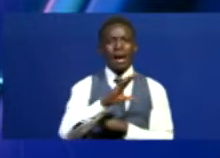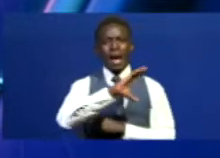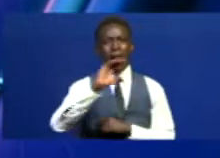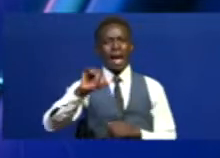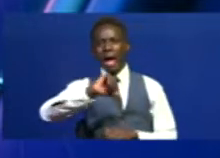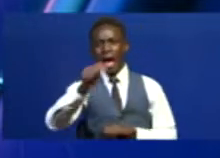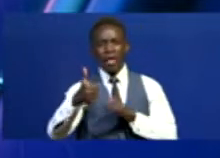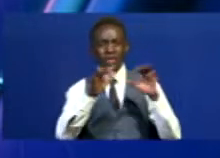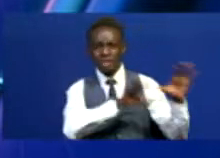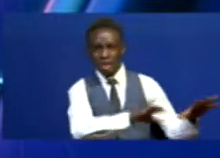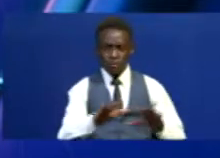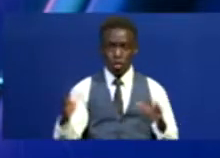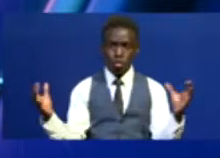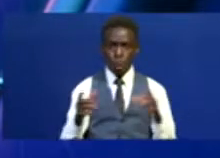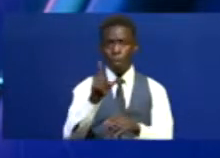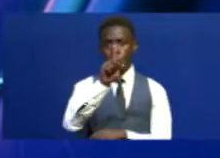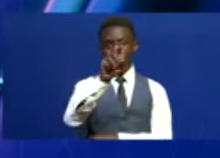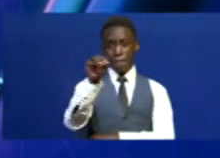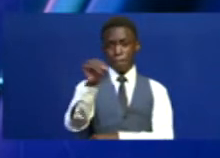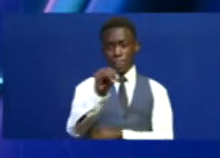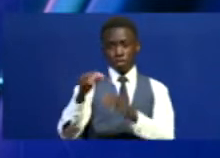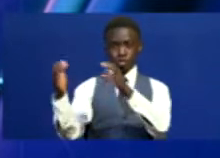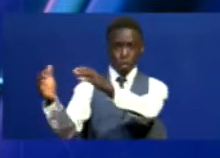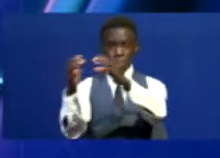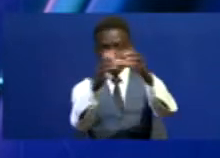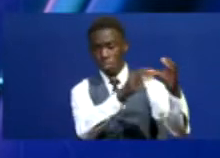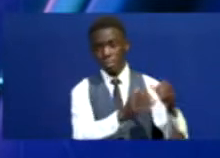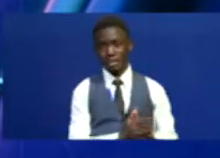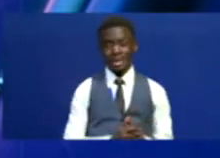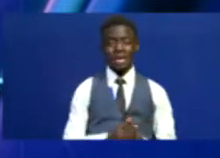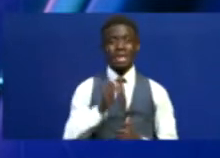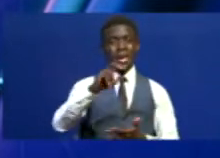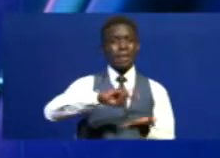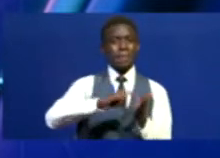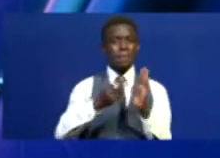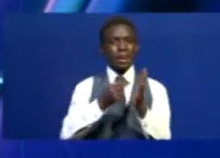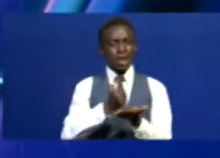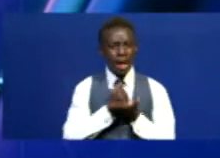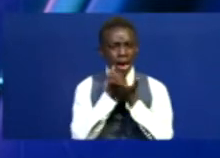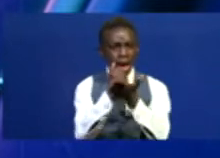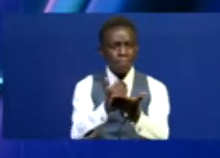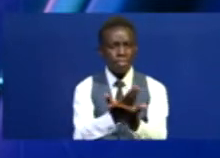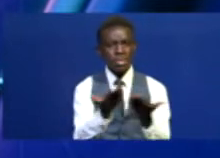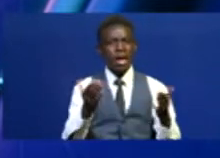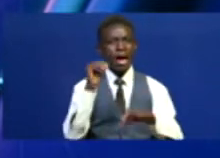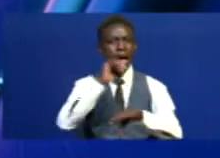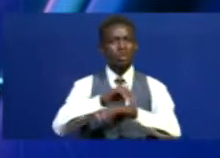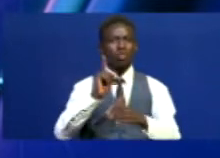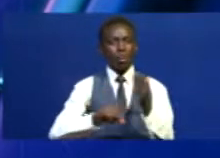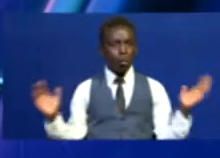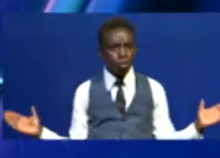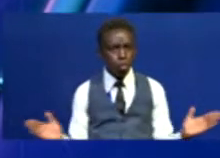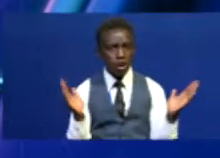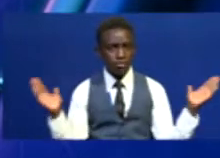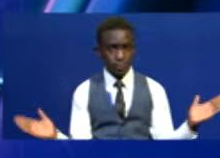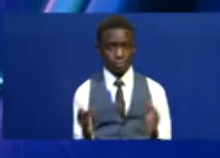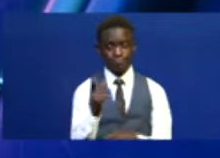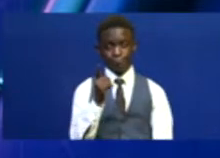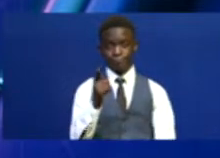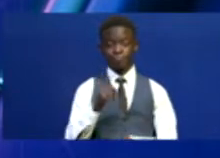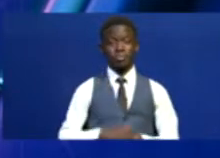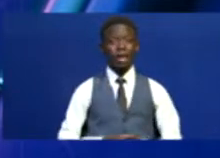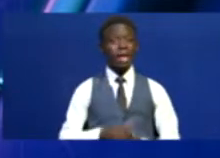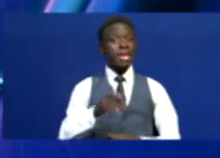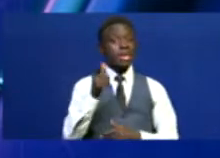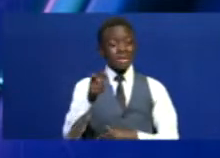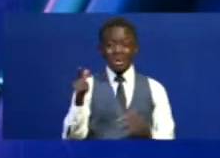These were identified by subjecting them to what is known as a welfare ranking tool that, amongst others, looked at the